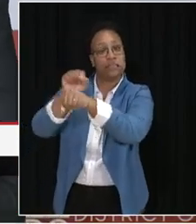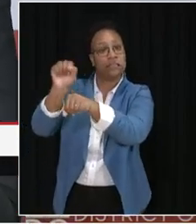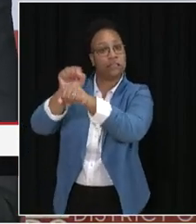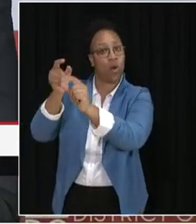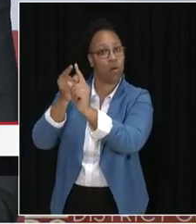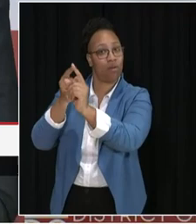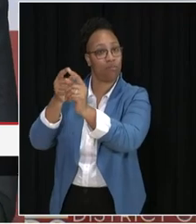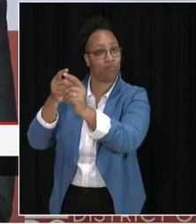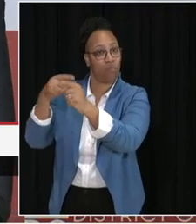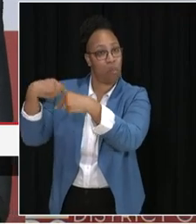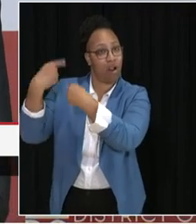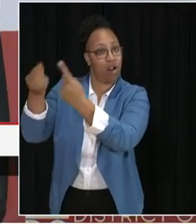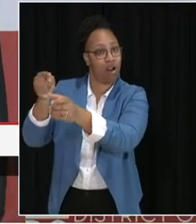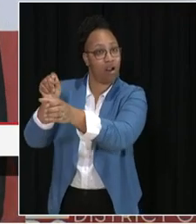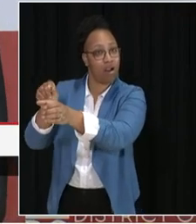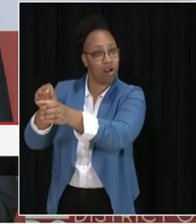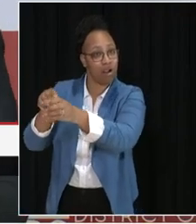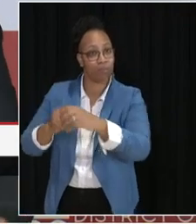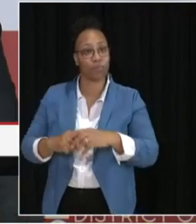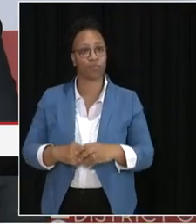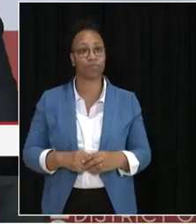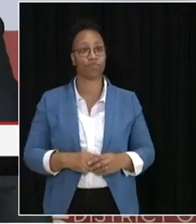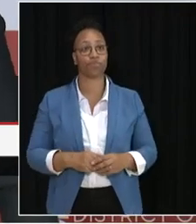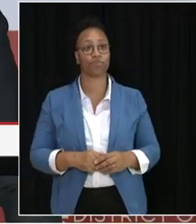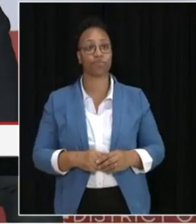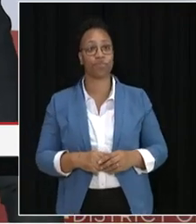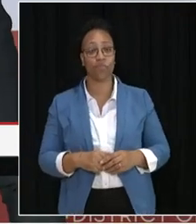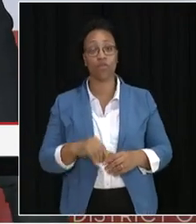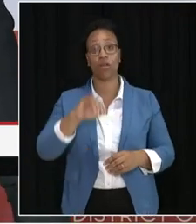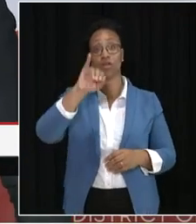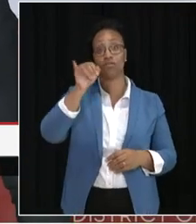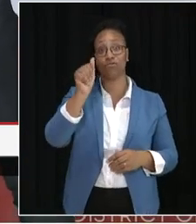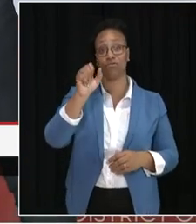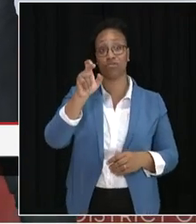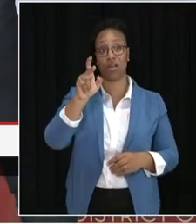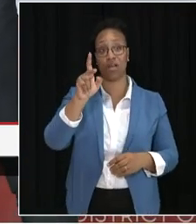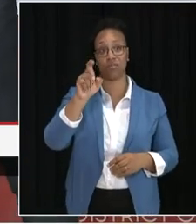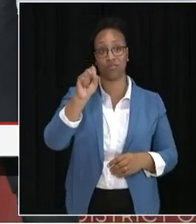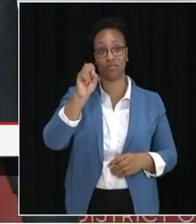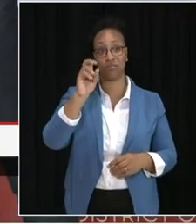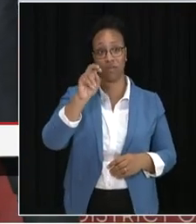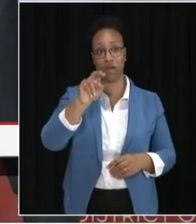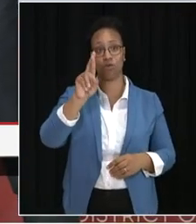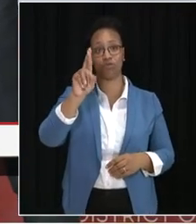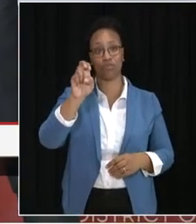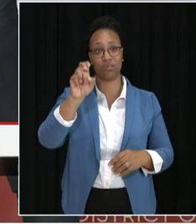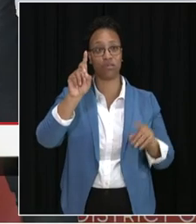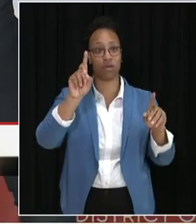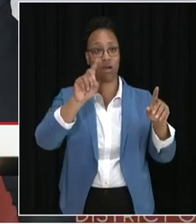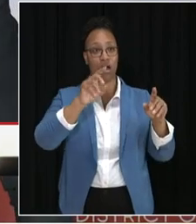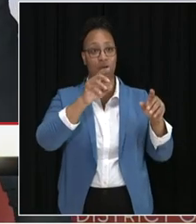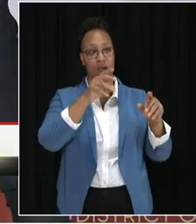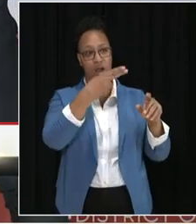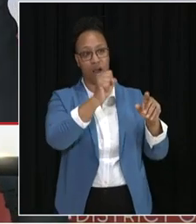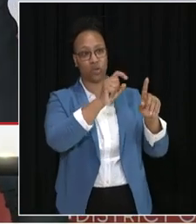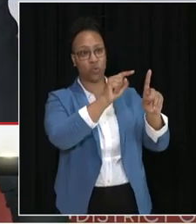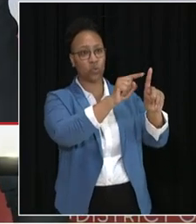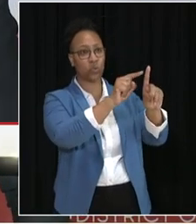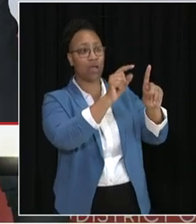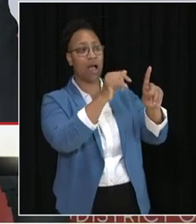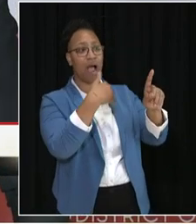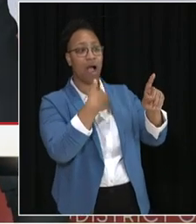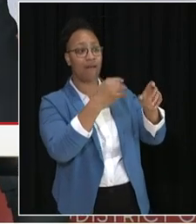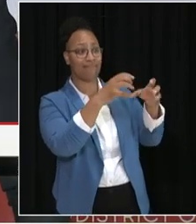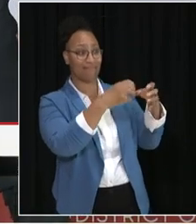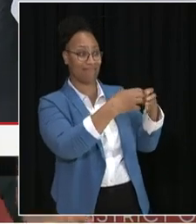it will primarily serve students that are feeding directly from Hardy Middle School. And we've had a number of engagement sessions with the Hardy